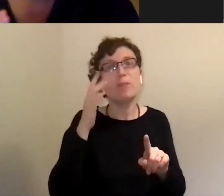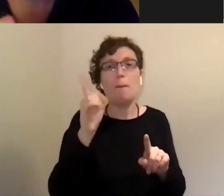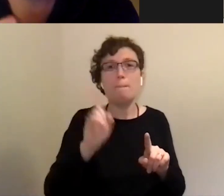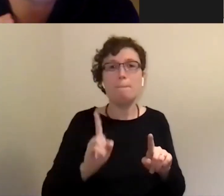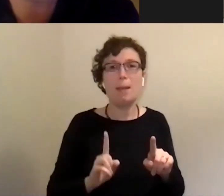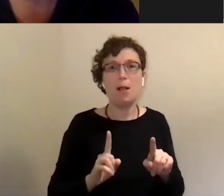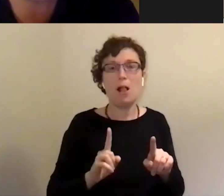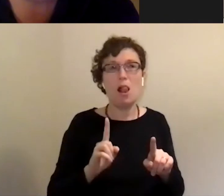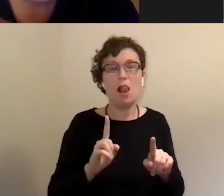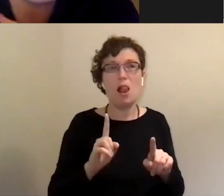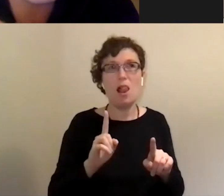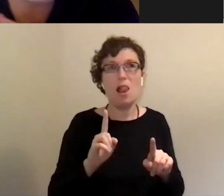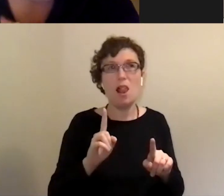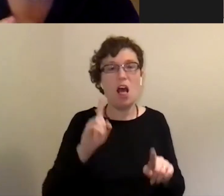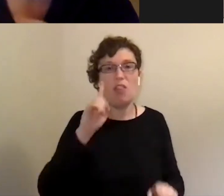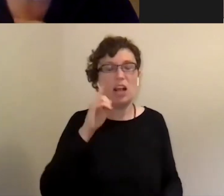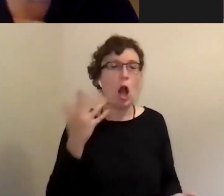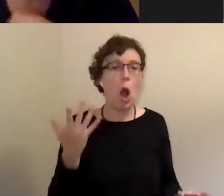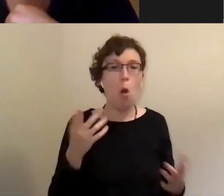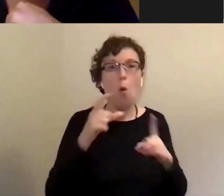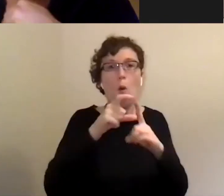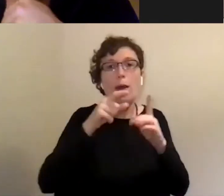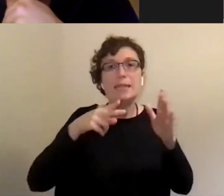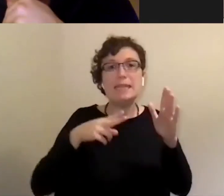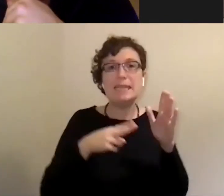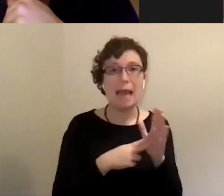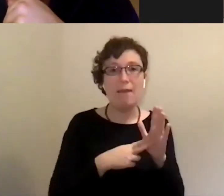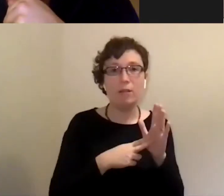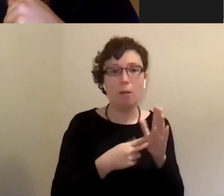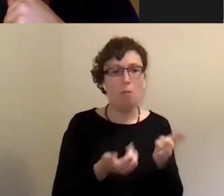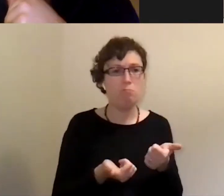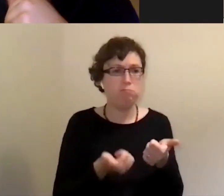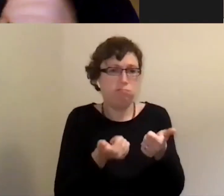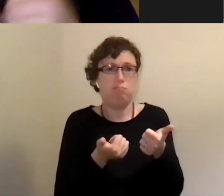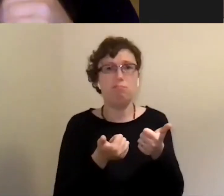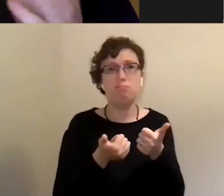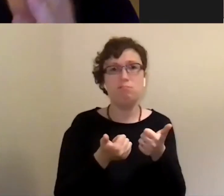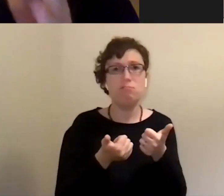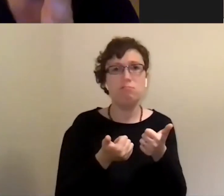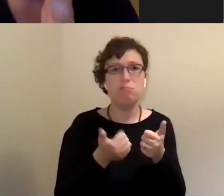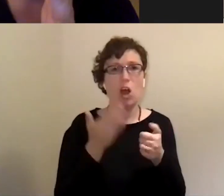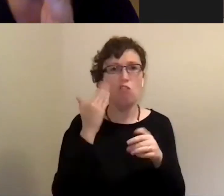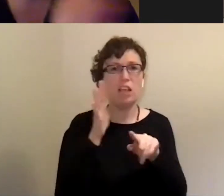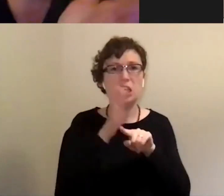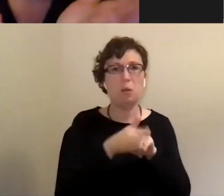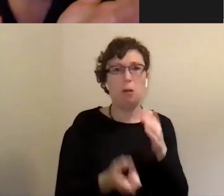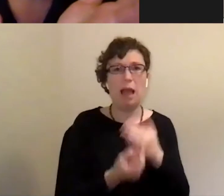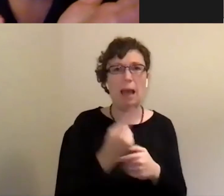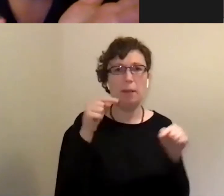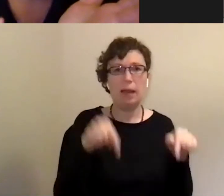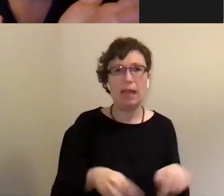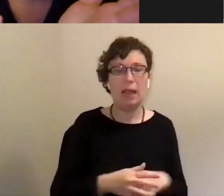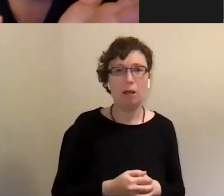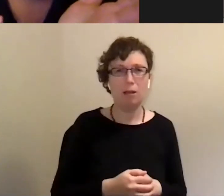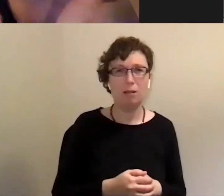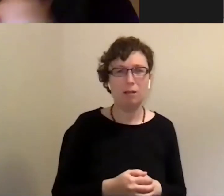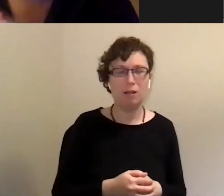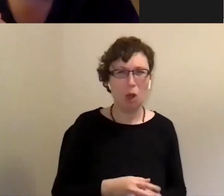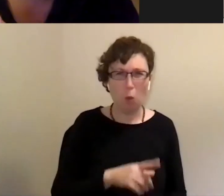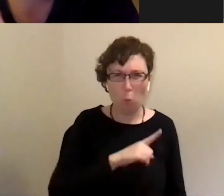exist in Devon. And I just wanted to know, like, why do you think there is that misconception?